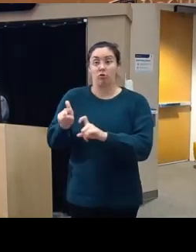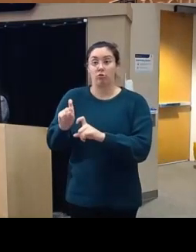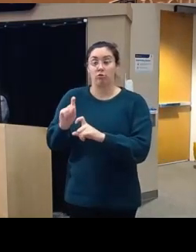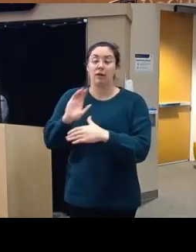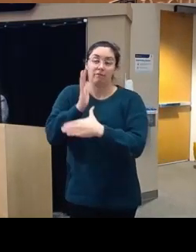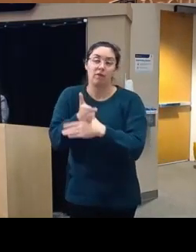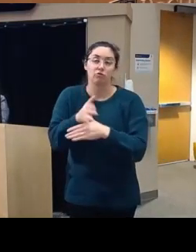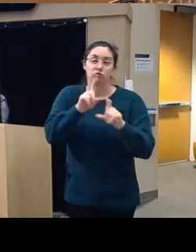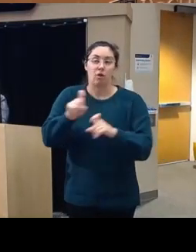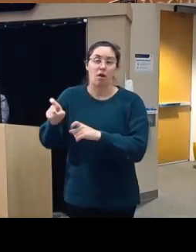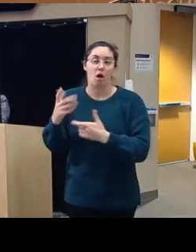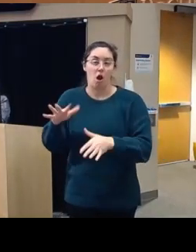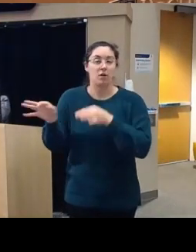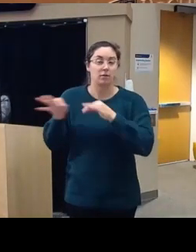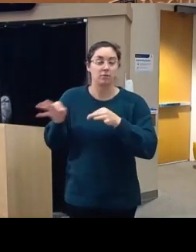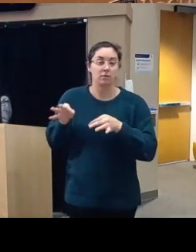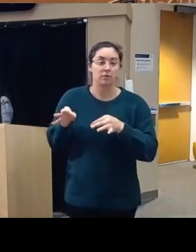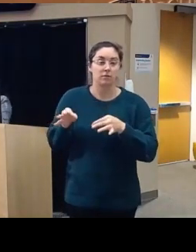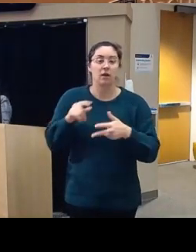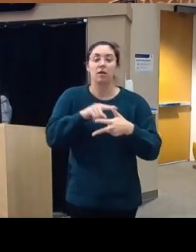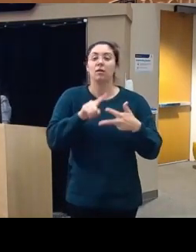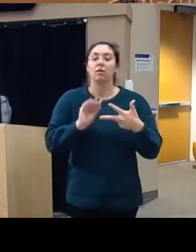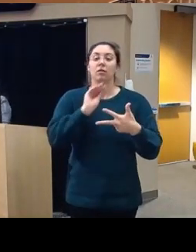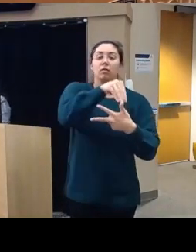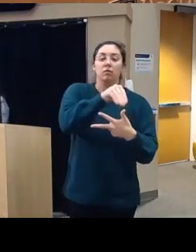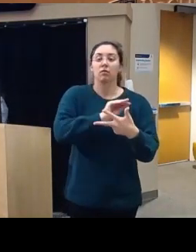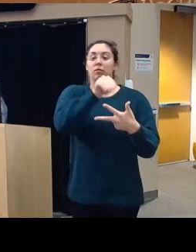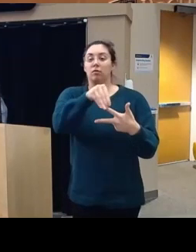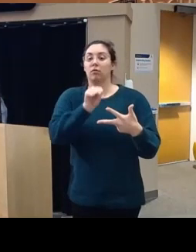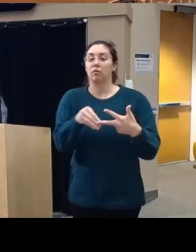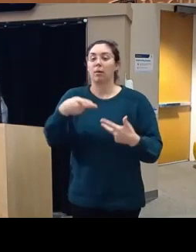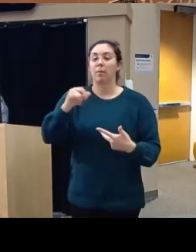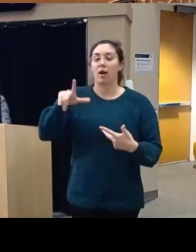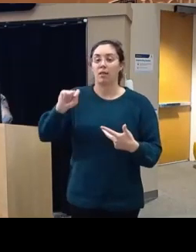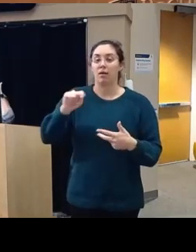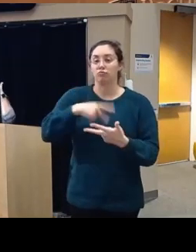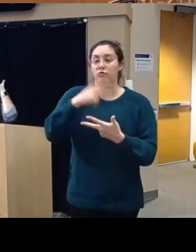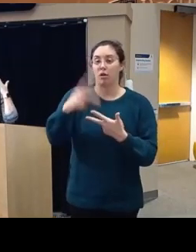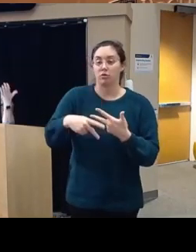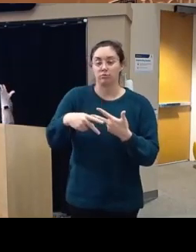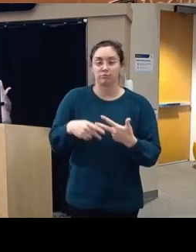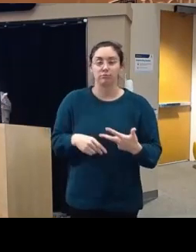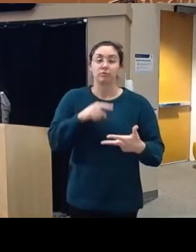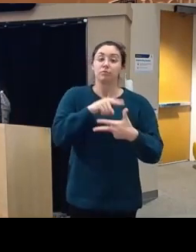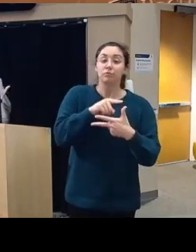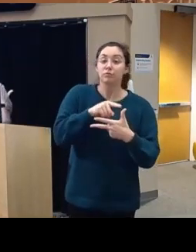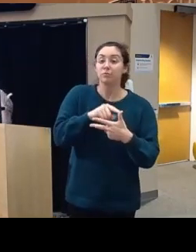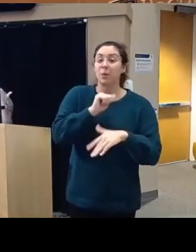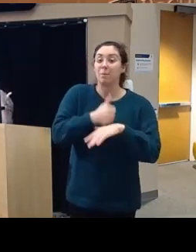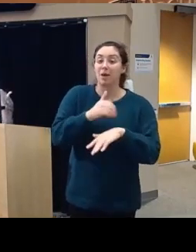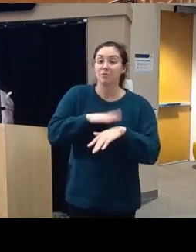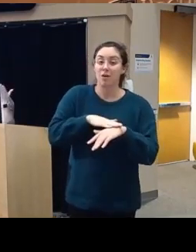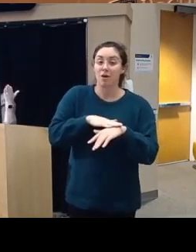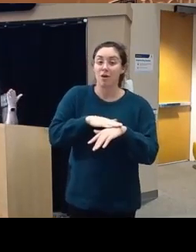intervention trial that I just described to you, and there were pilot projects kind of based on all those. So we had one that was based on the